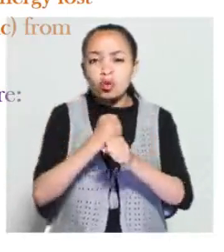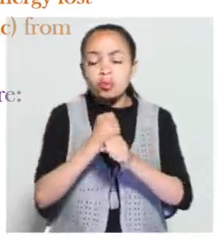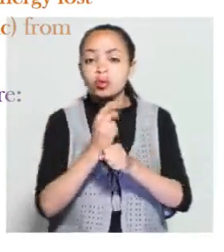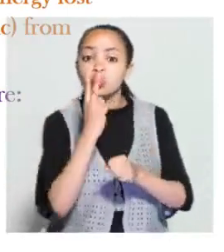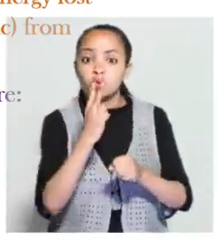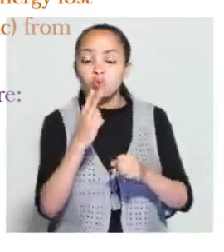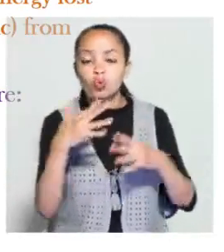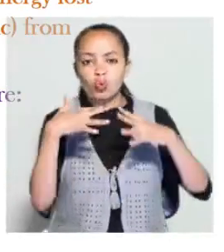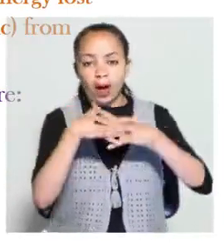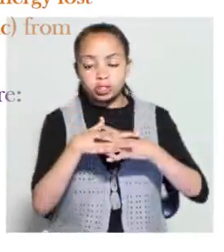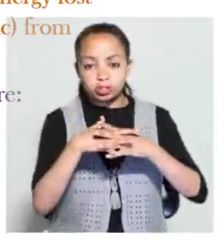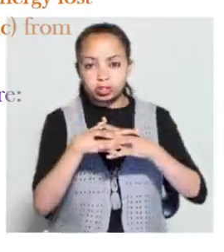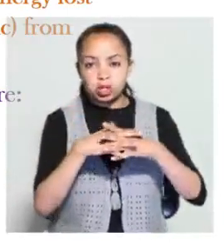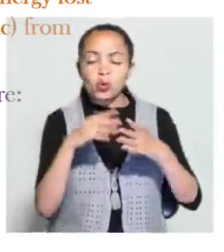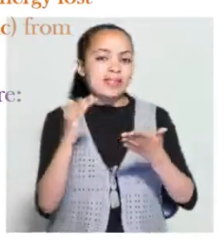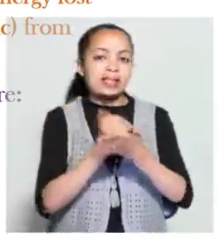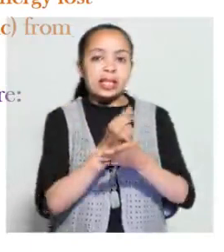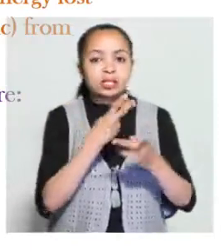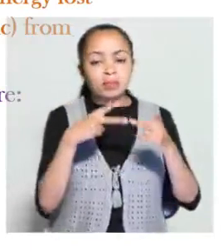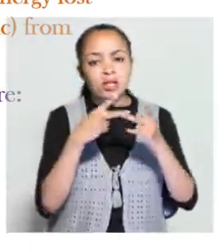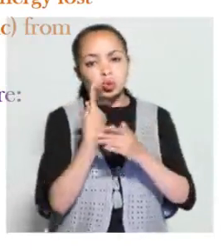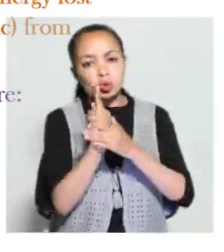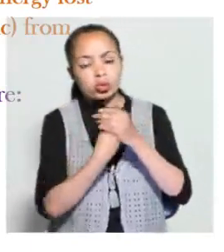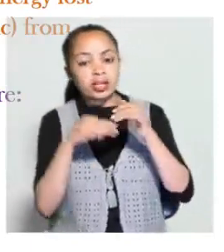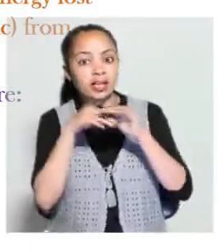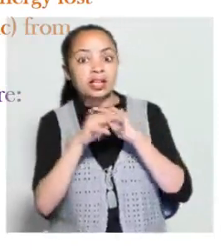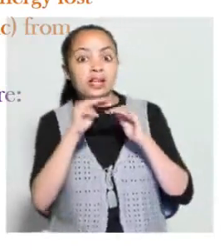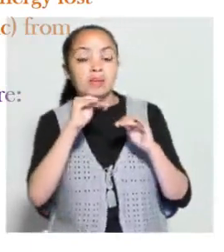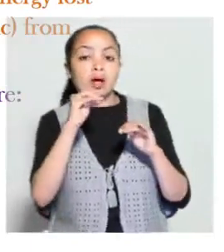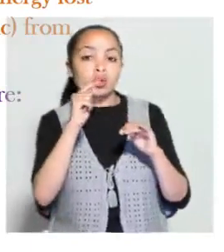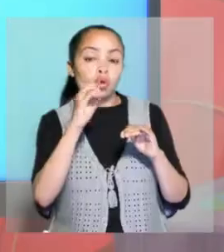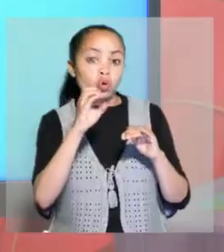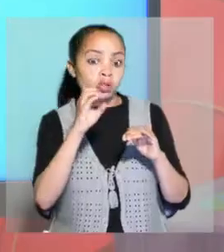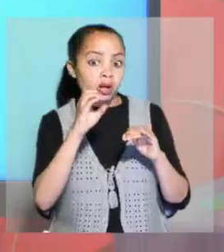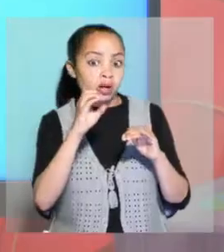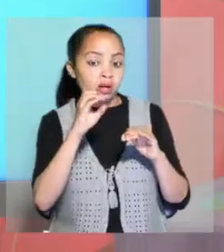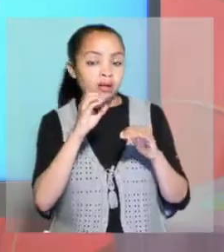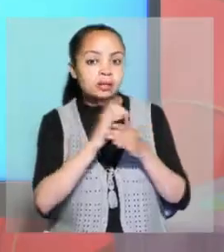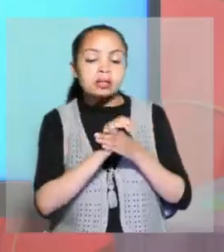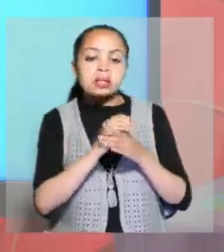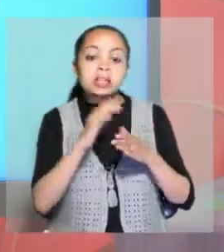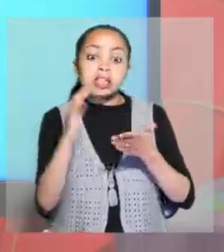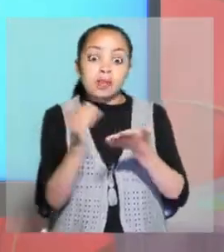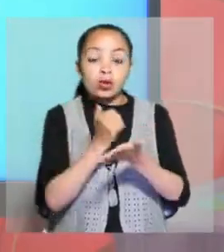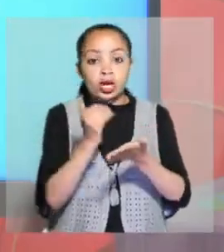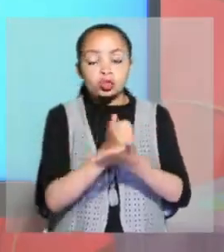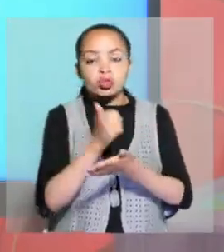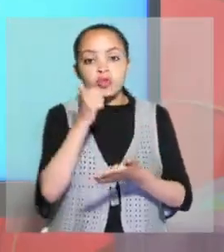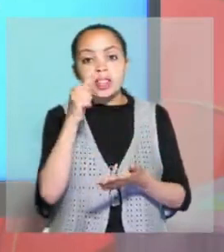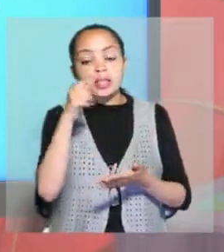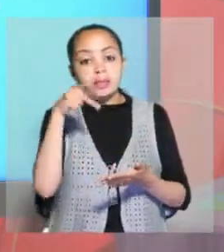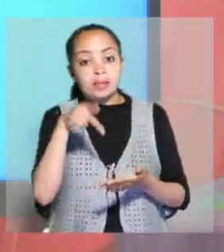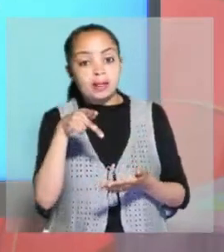reactions, which takes place only in mitochondrial membrane. The production of